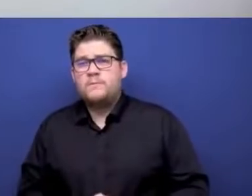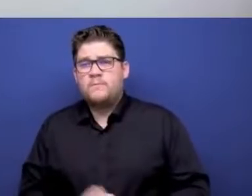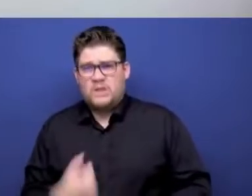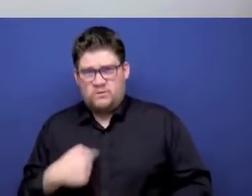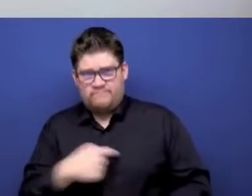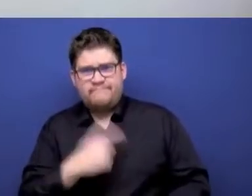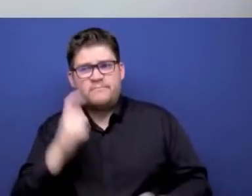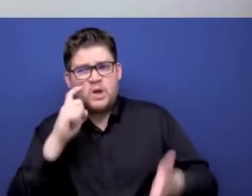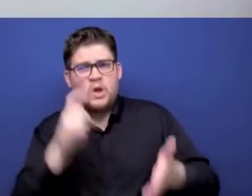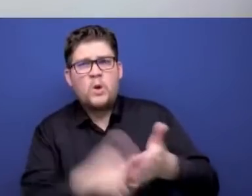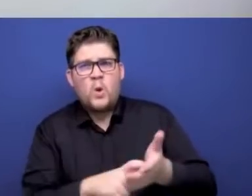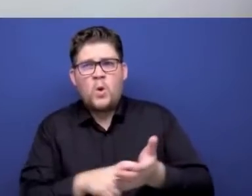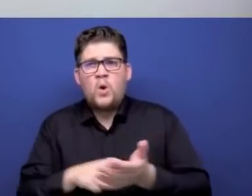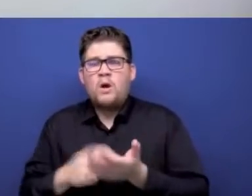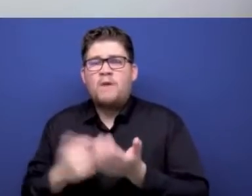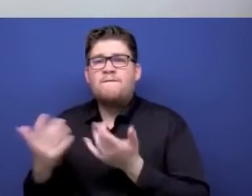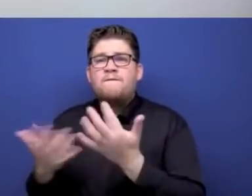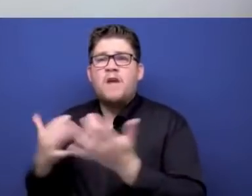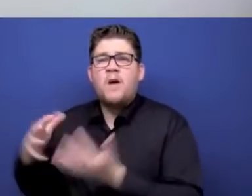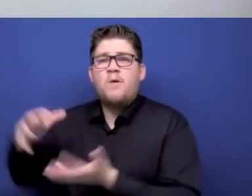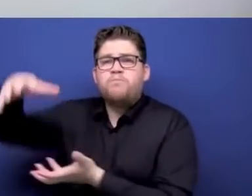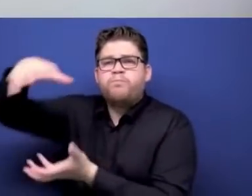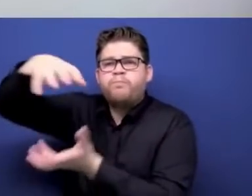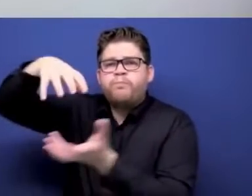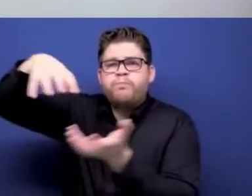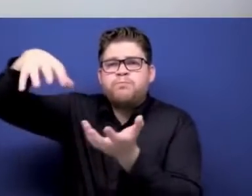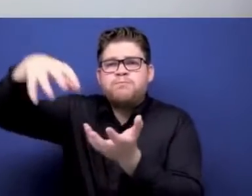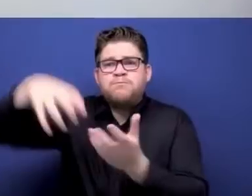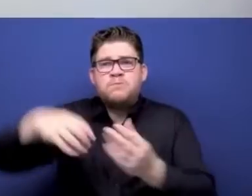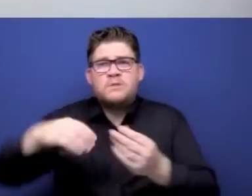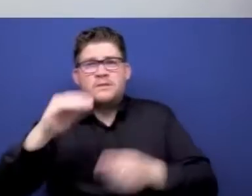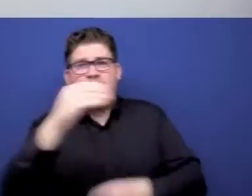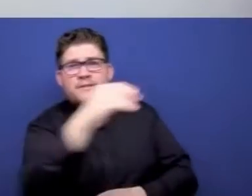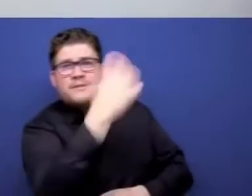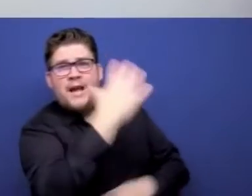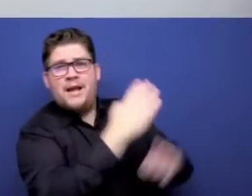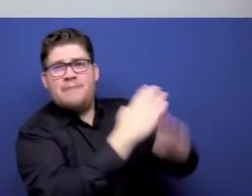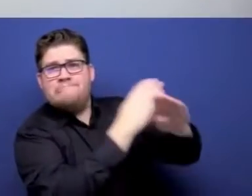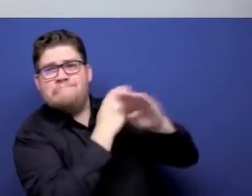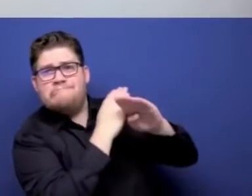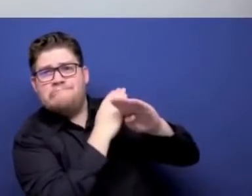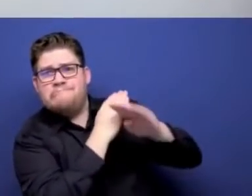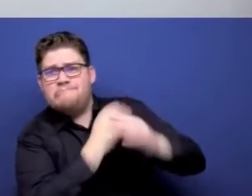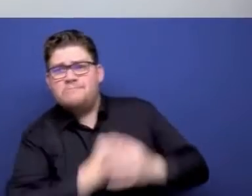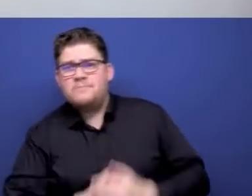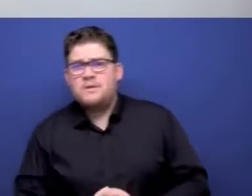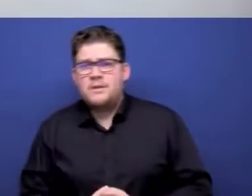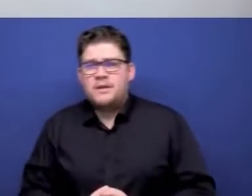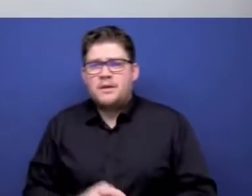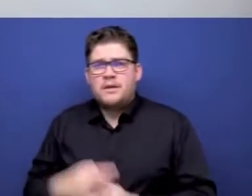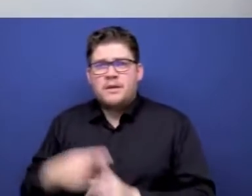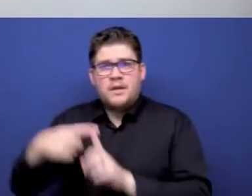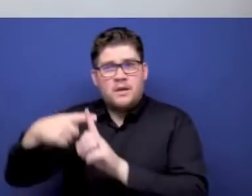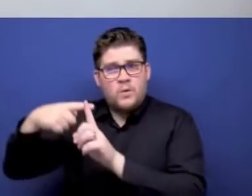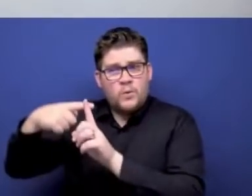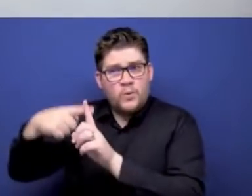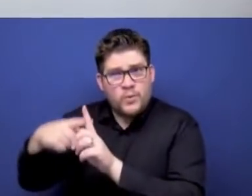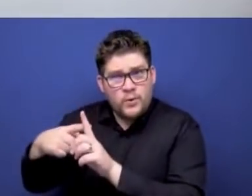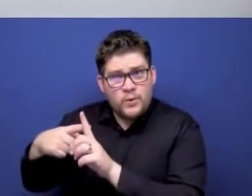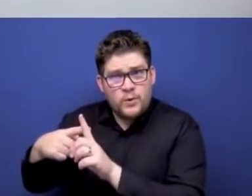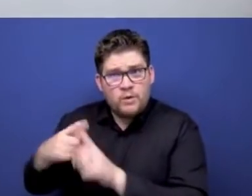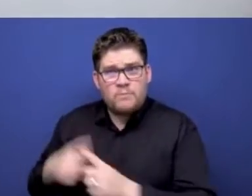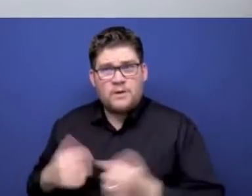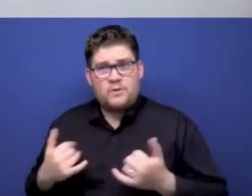the sun is blocked a little bit and the temperatures come down, but right now, in spite of the smoke